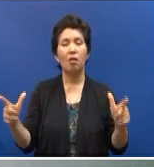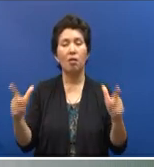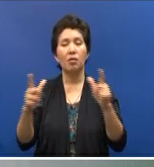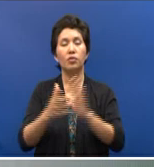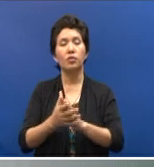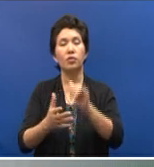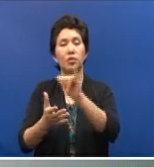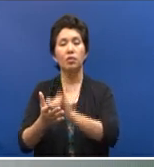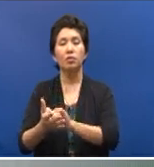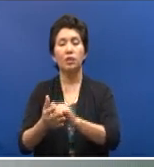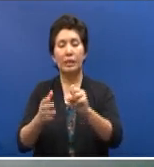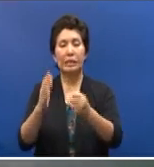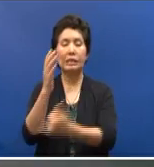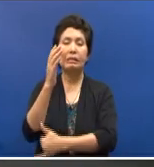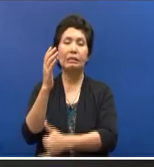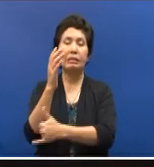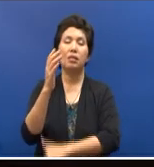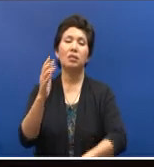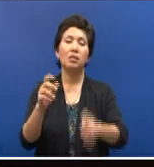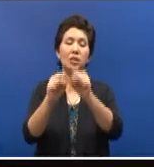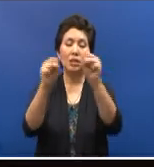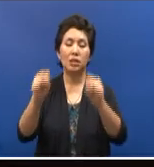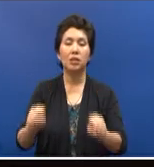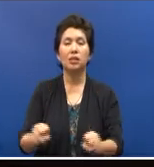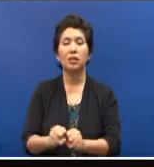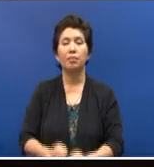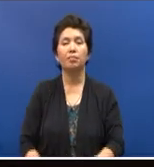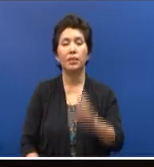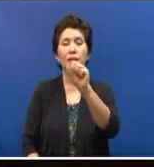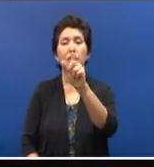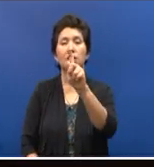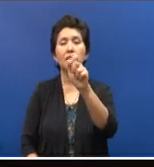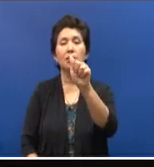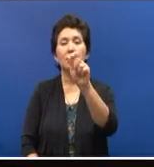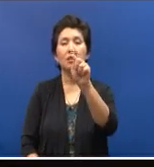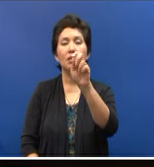is known as state system. Okay.